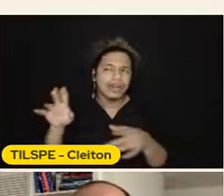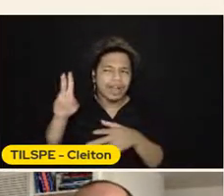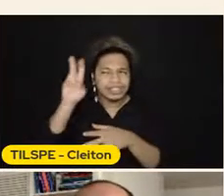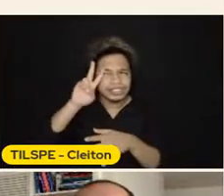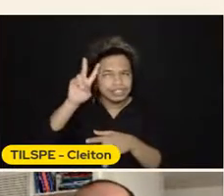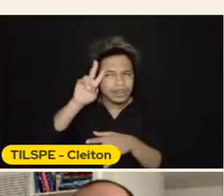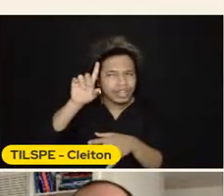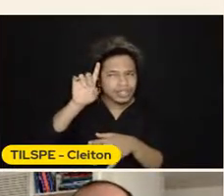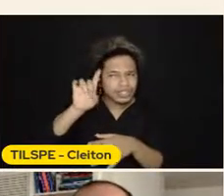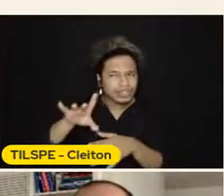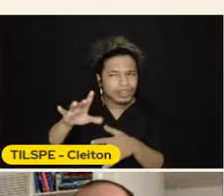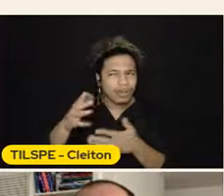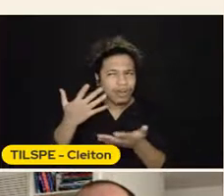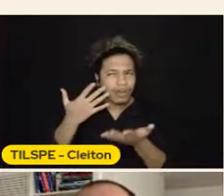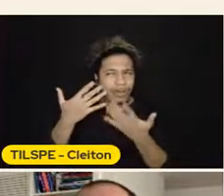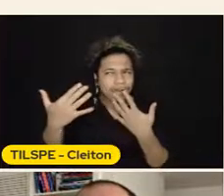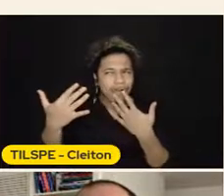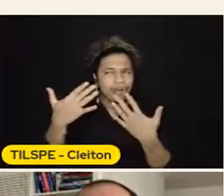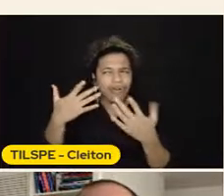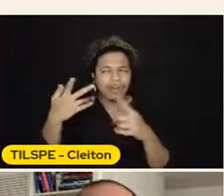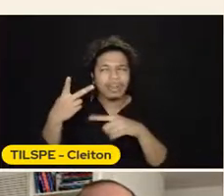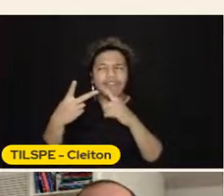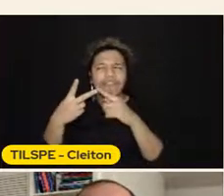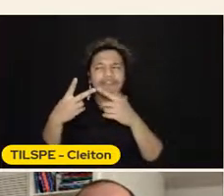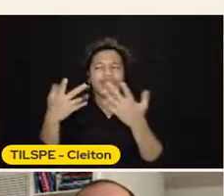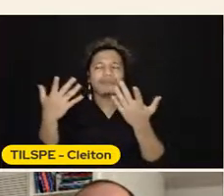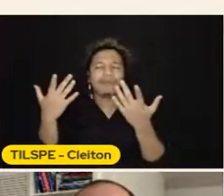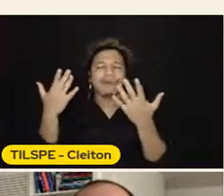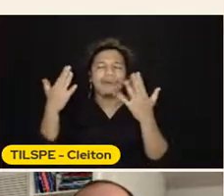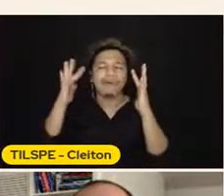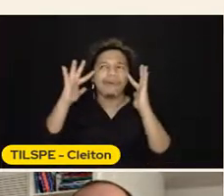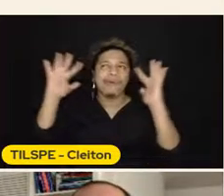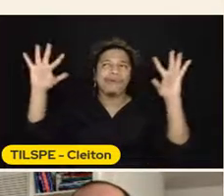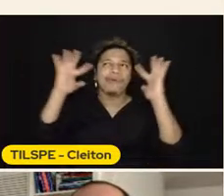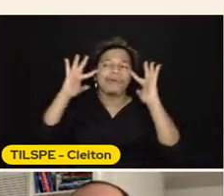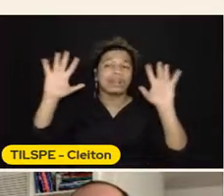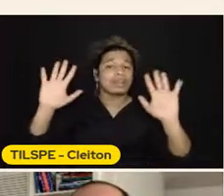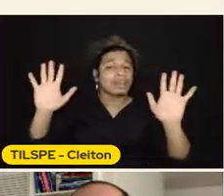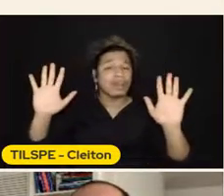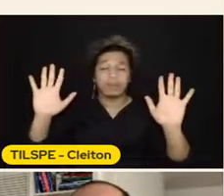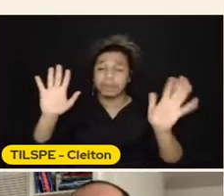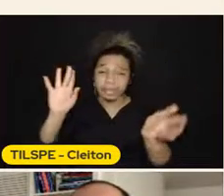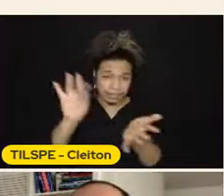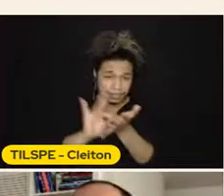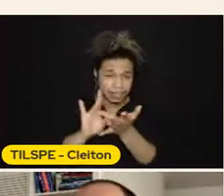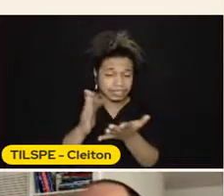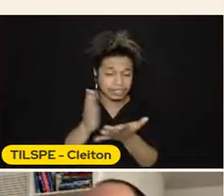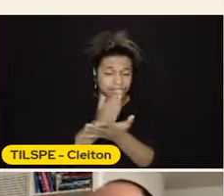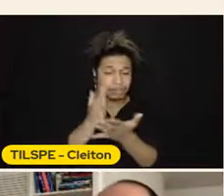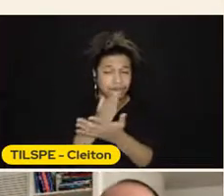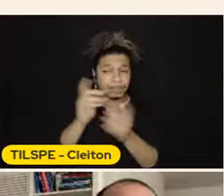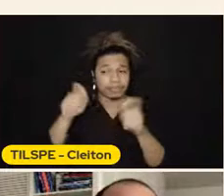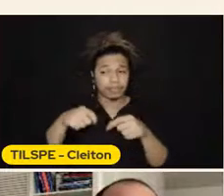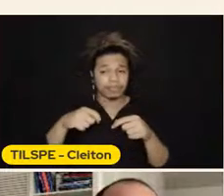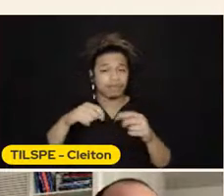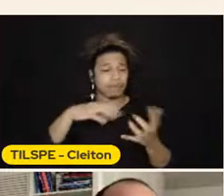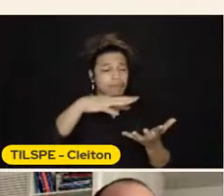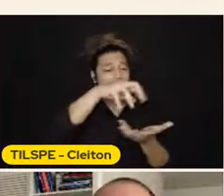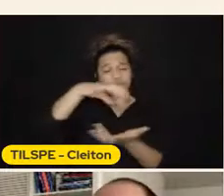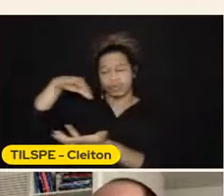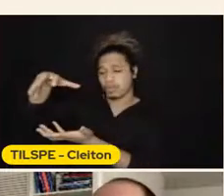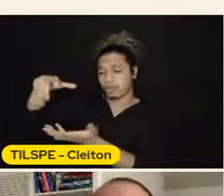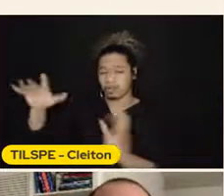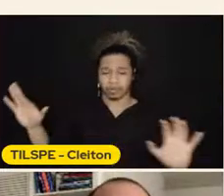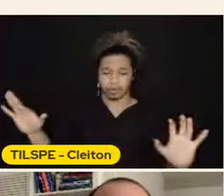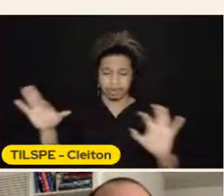stories that can help us connect these two worlds that have long been seen as two